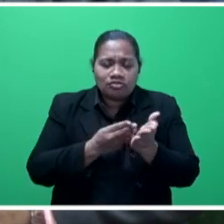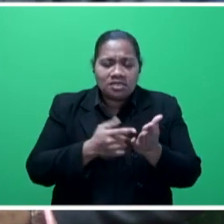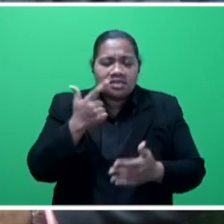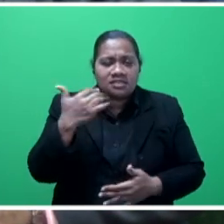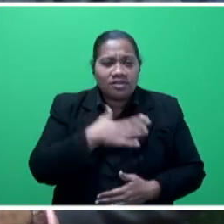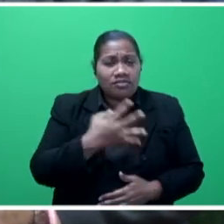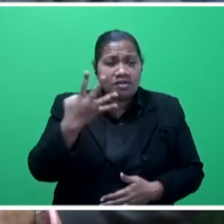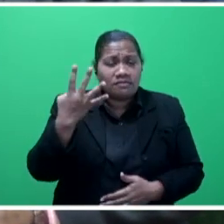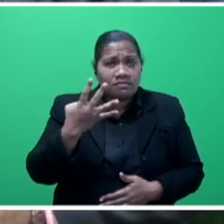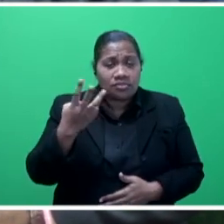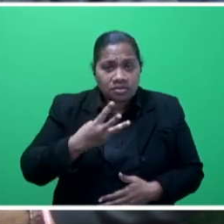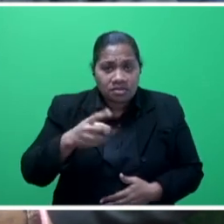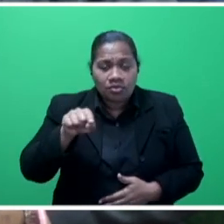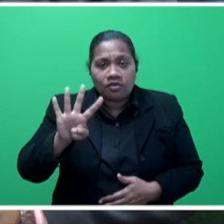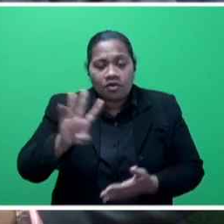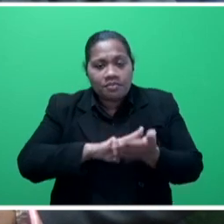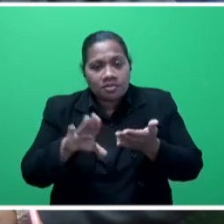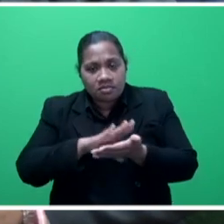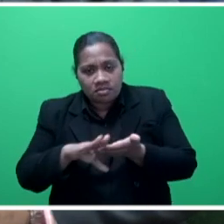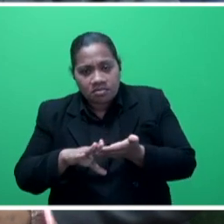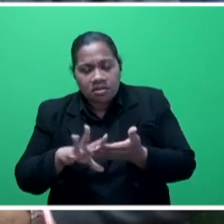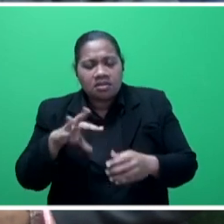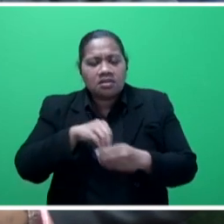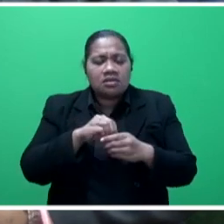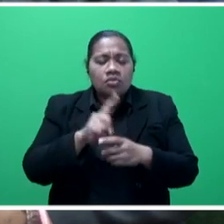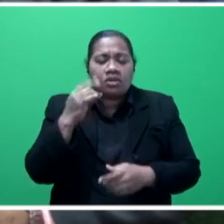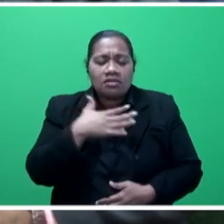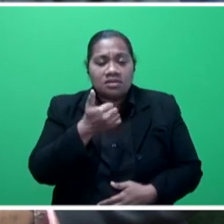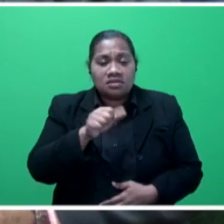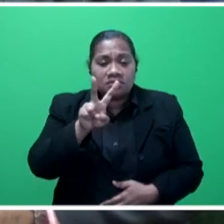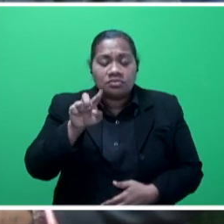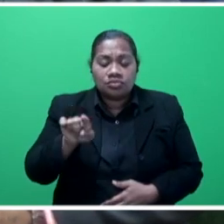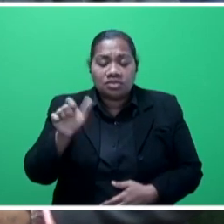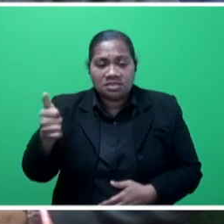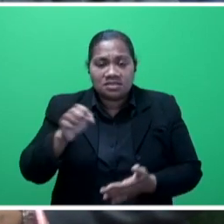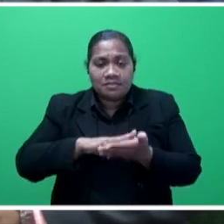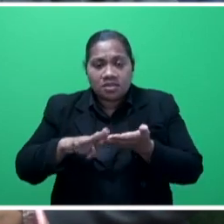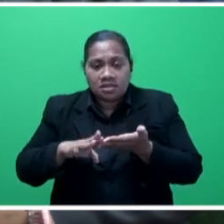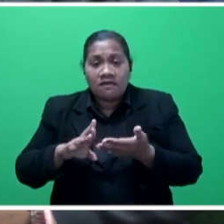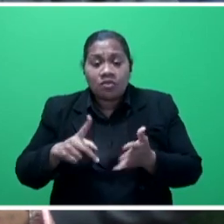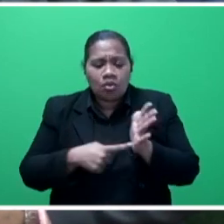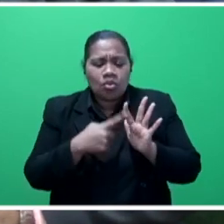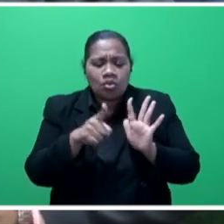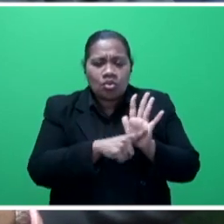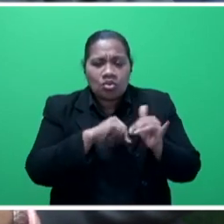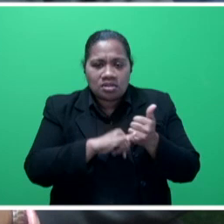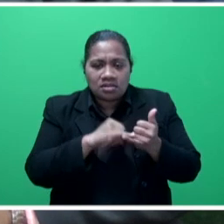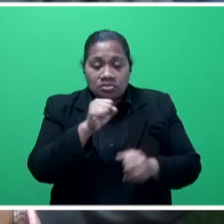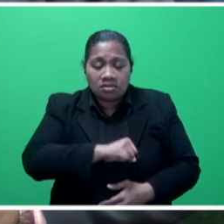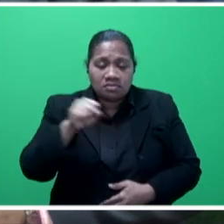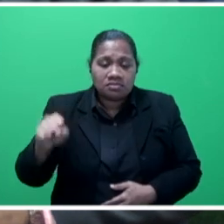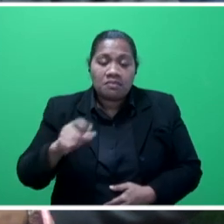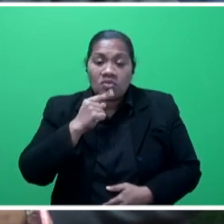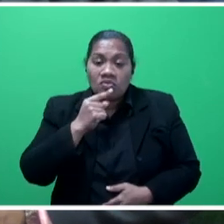$713.4 million, which includes $162.6 million for TEL scholarships, loans, and